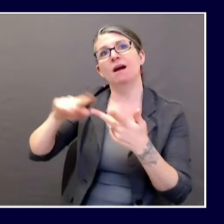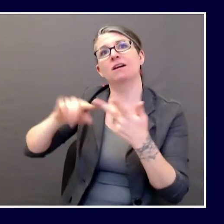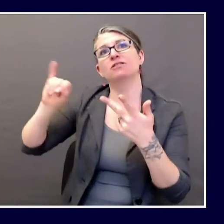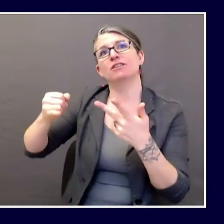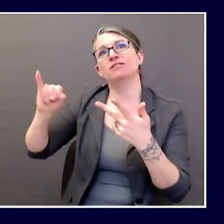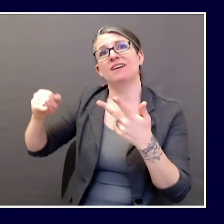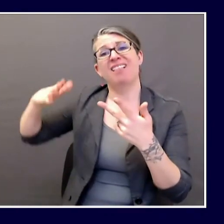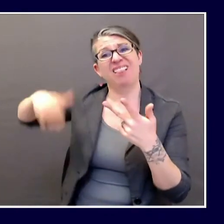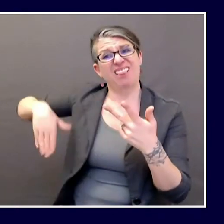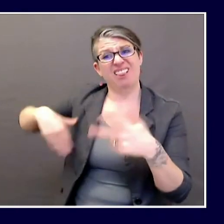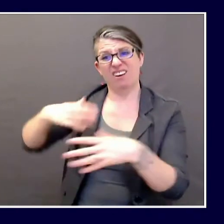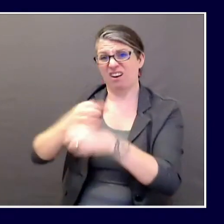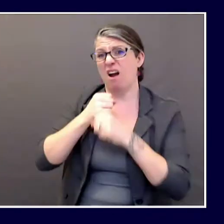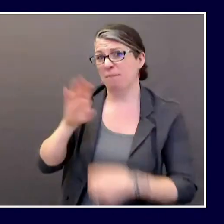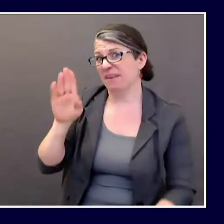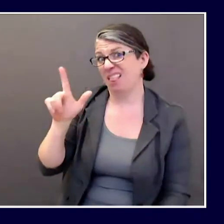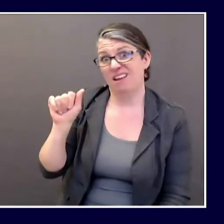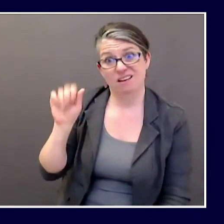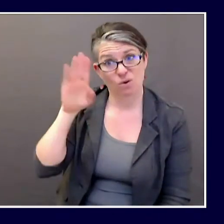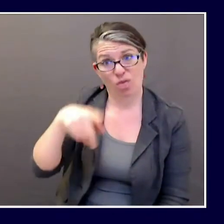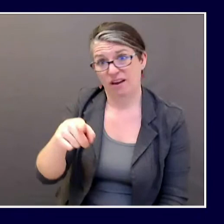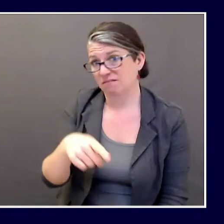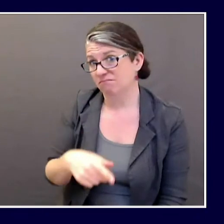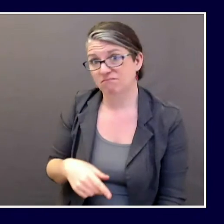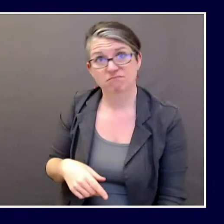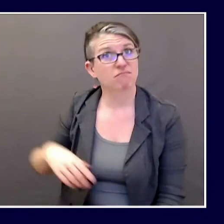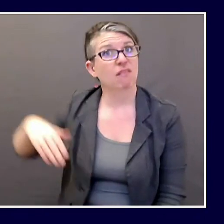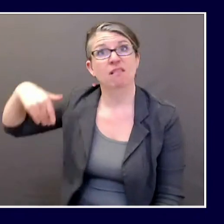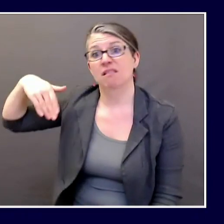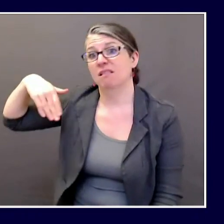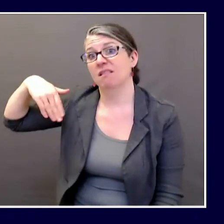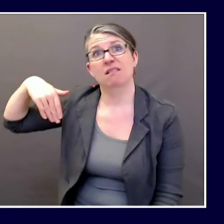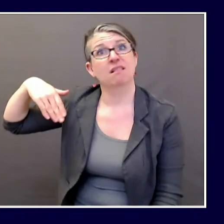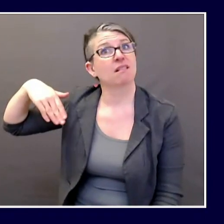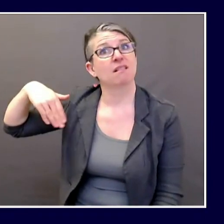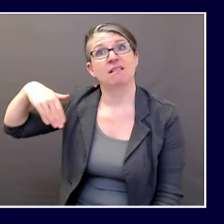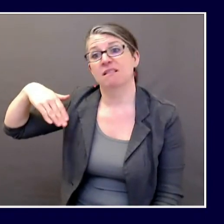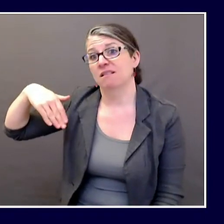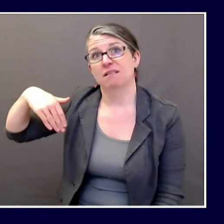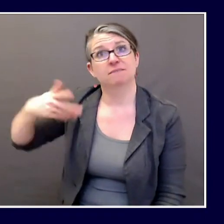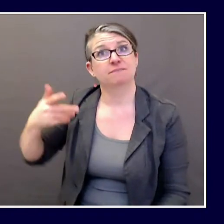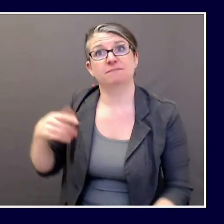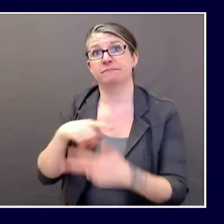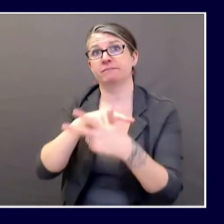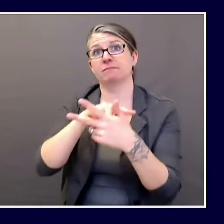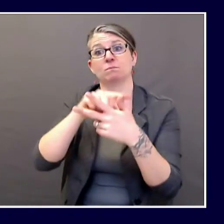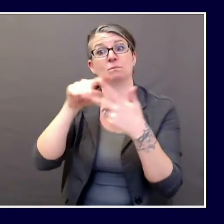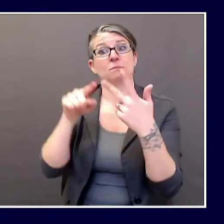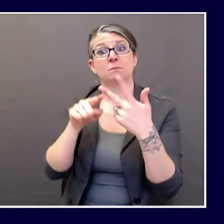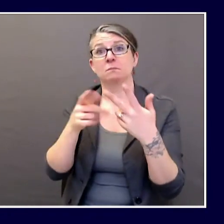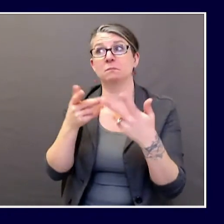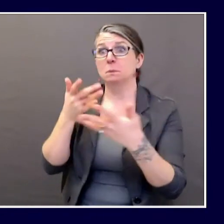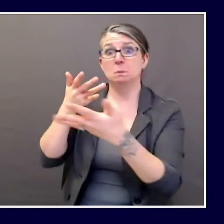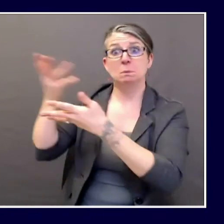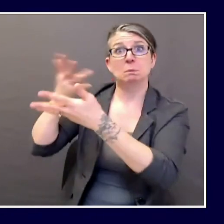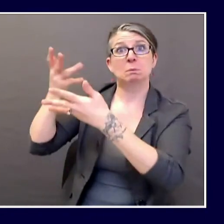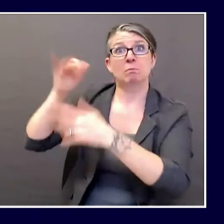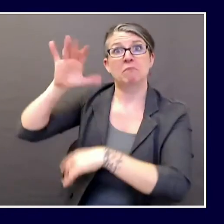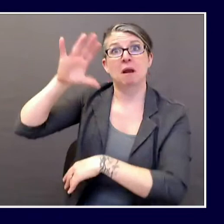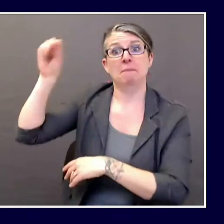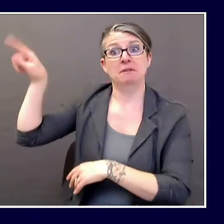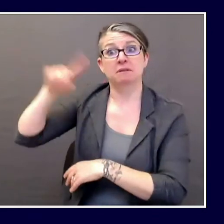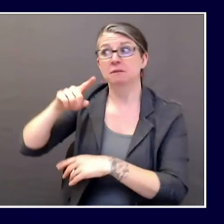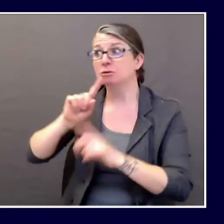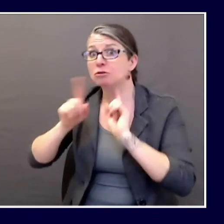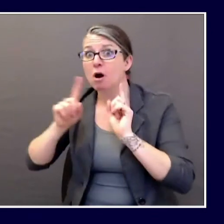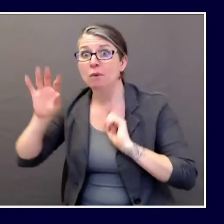the companies in their negotiations or their discussions with FDA will opt to make that application. That's of course